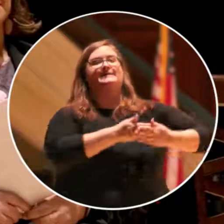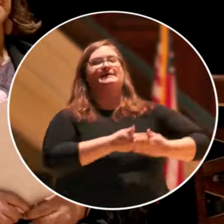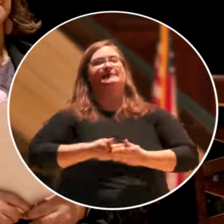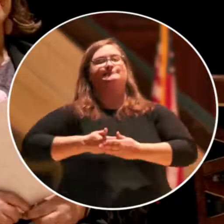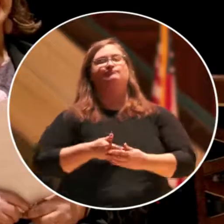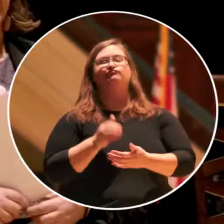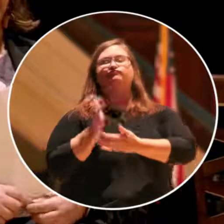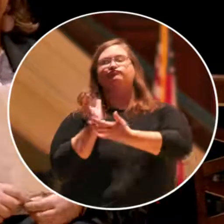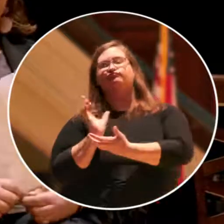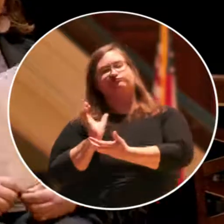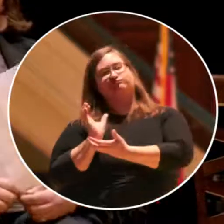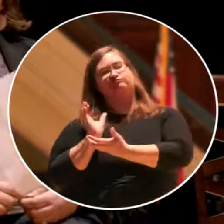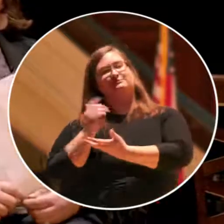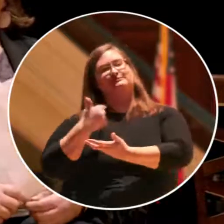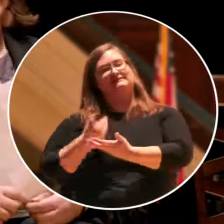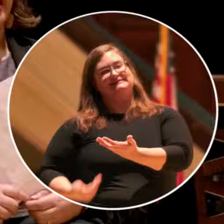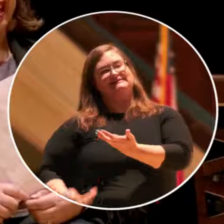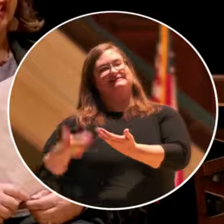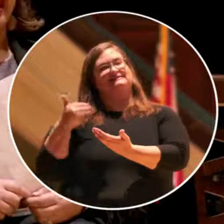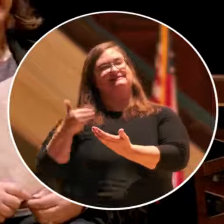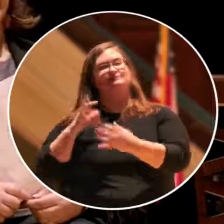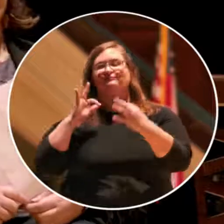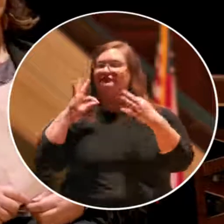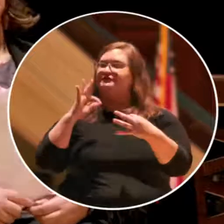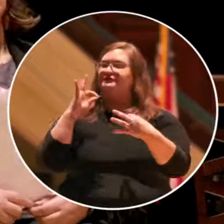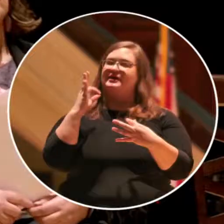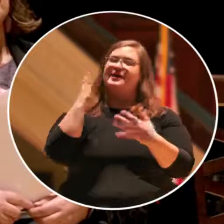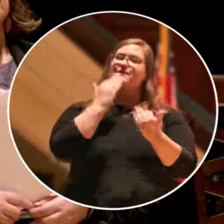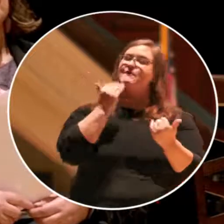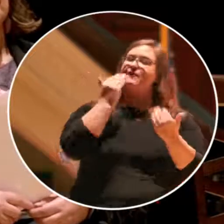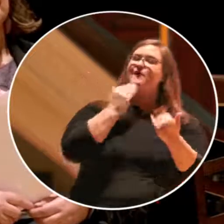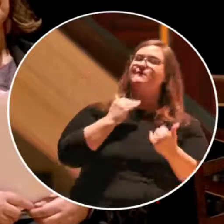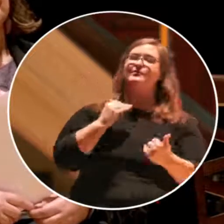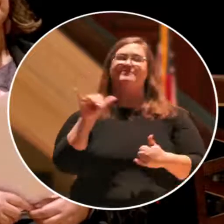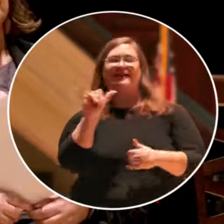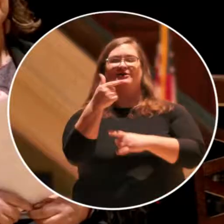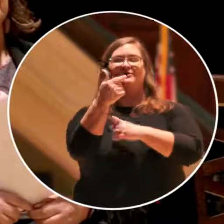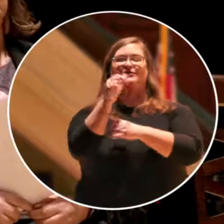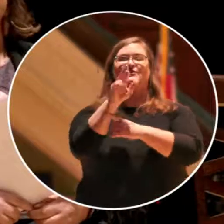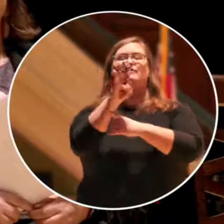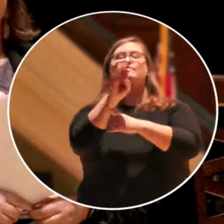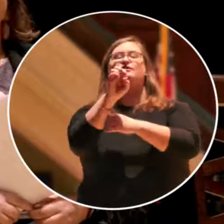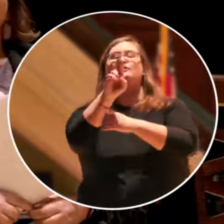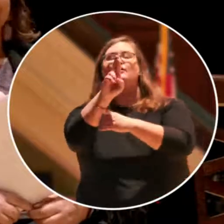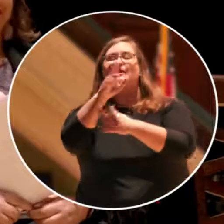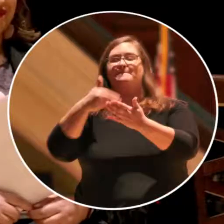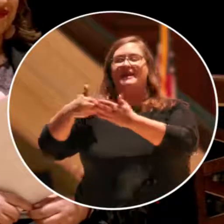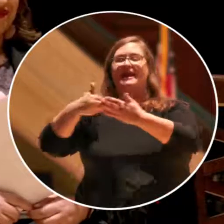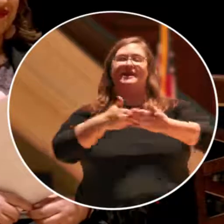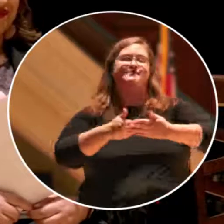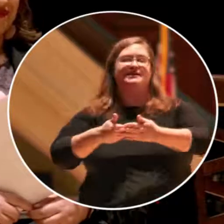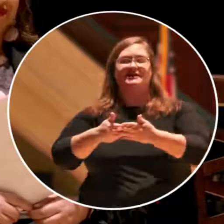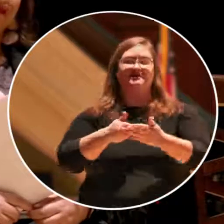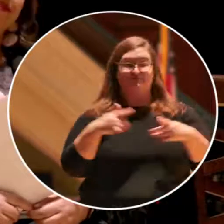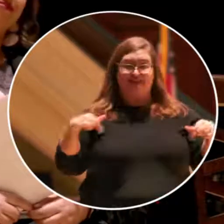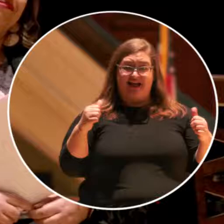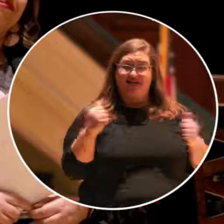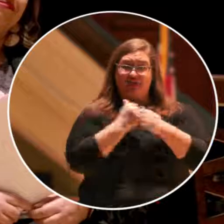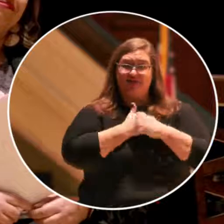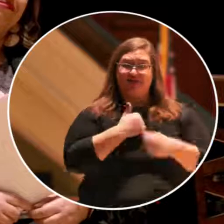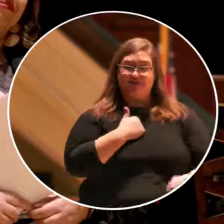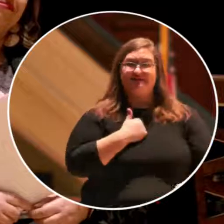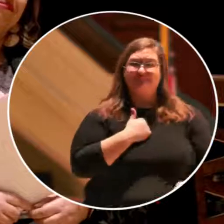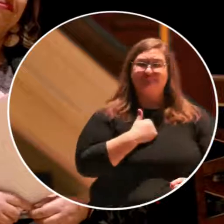girl, me. Perfectly adorable Gerber baby model, a loved baby.